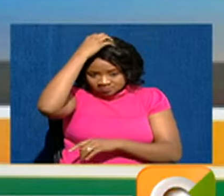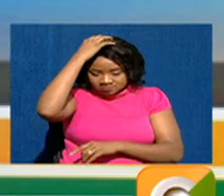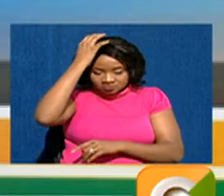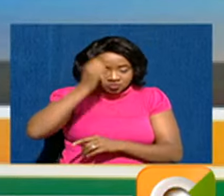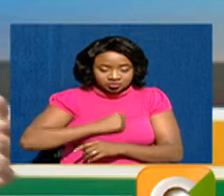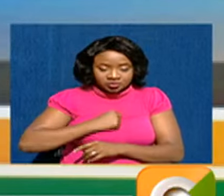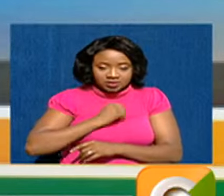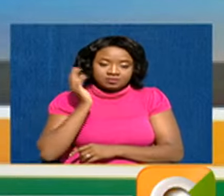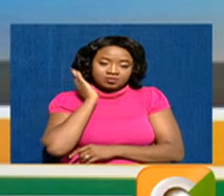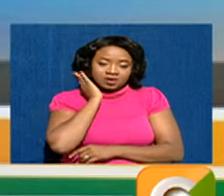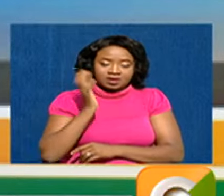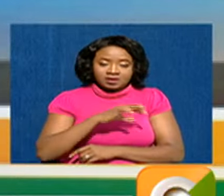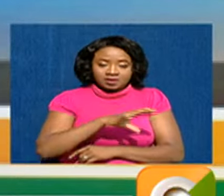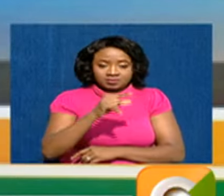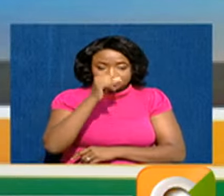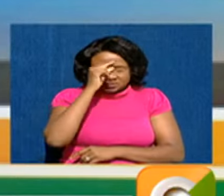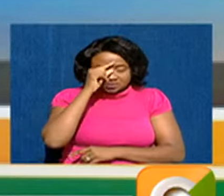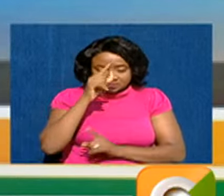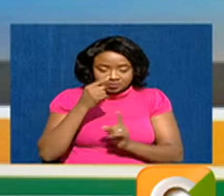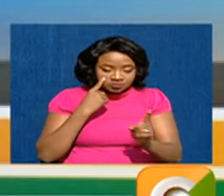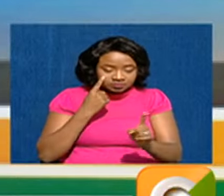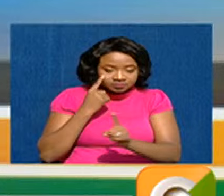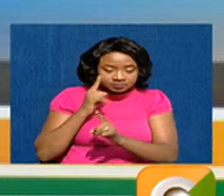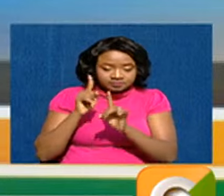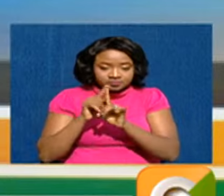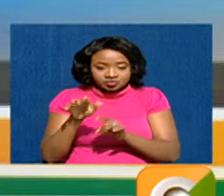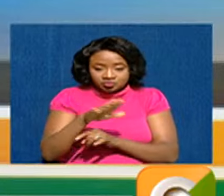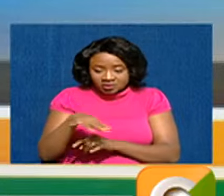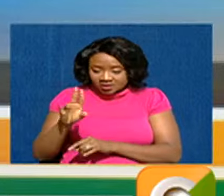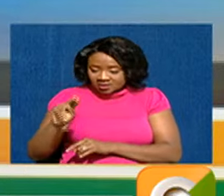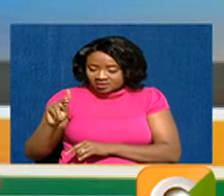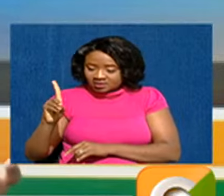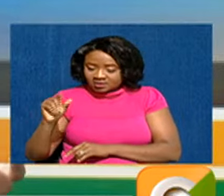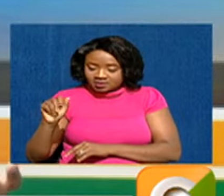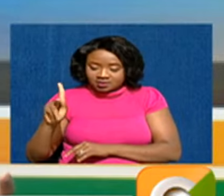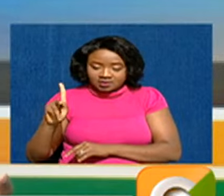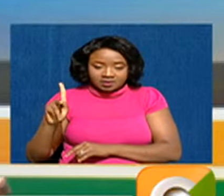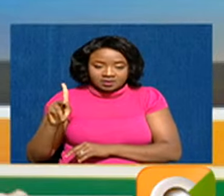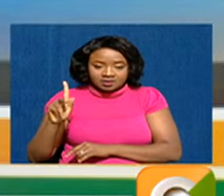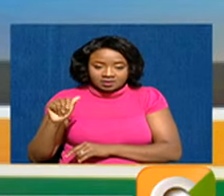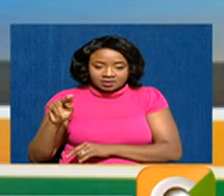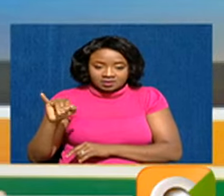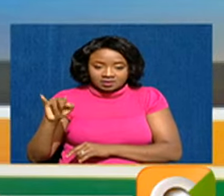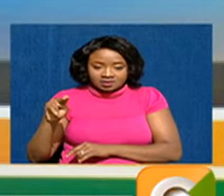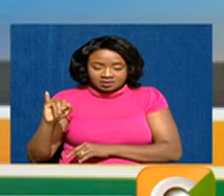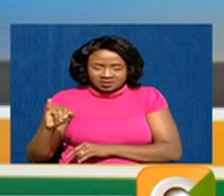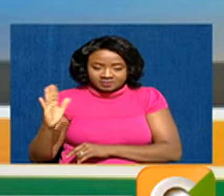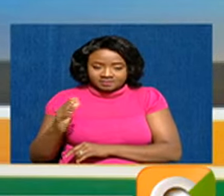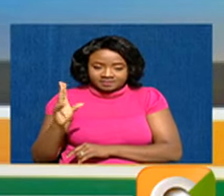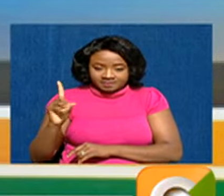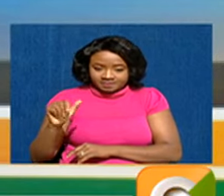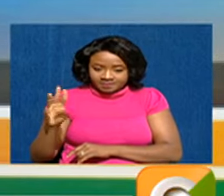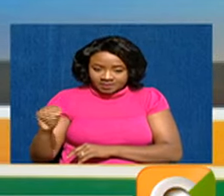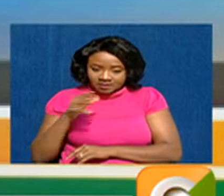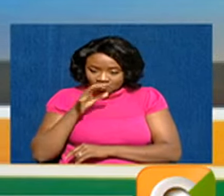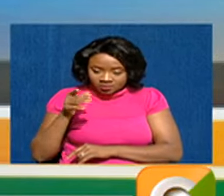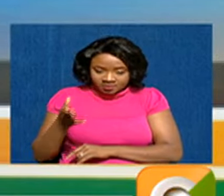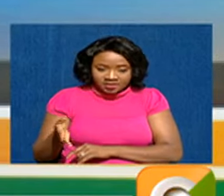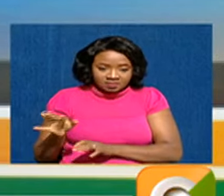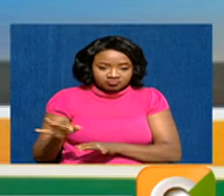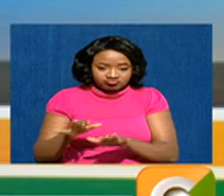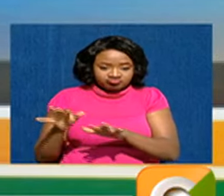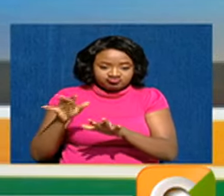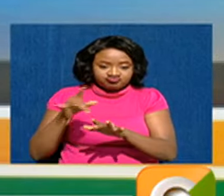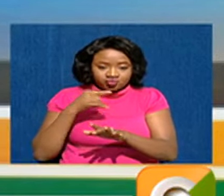do, including the alert in Ndakaine Dam. Of course, it's currently managed by